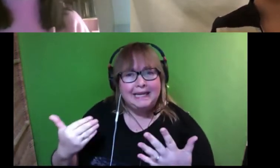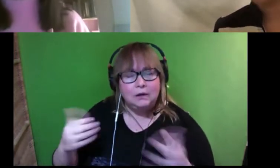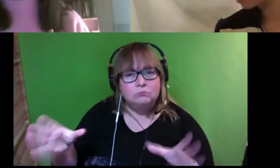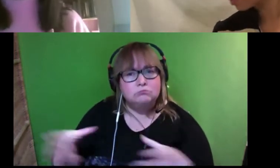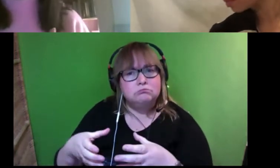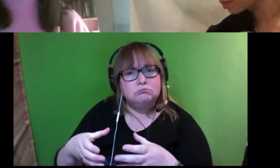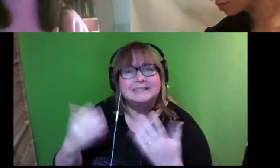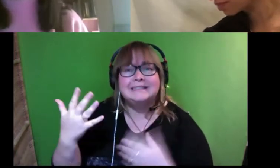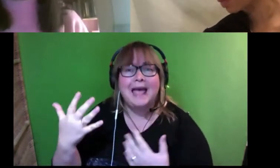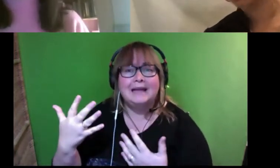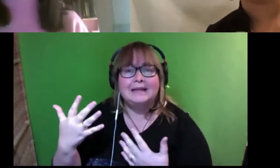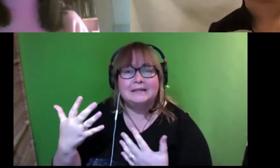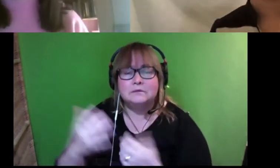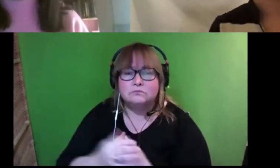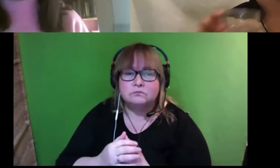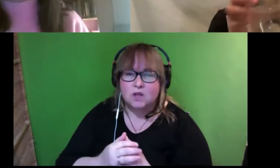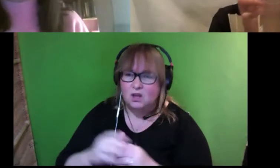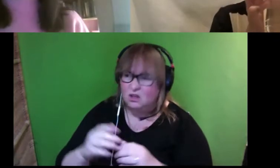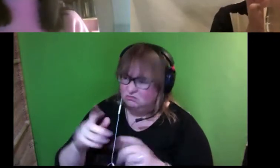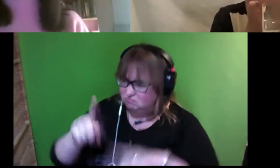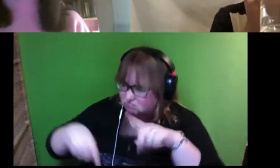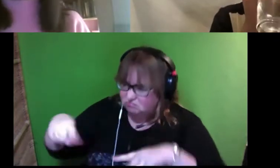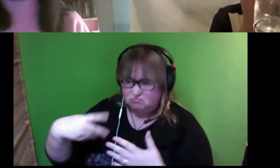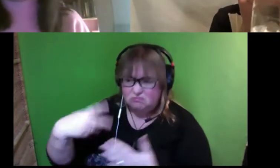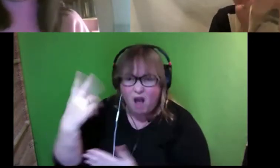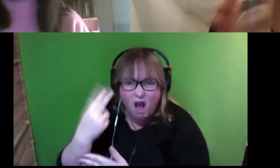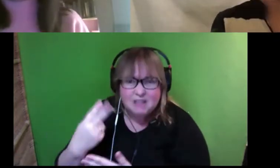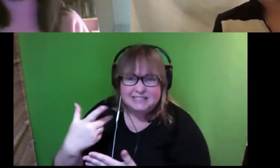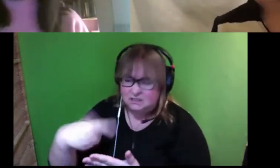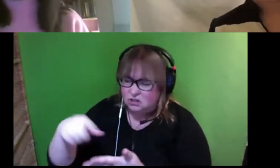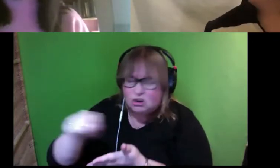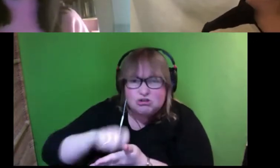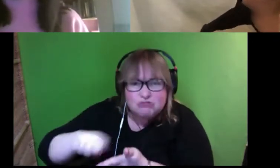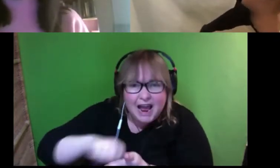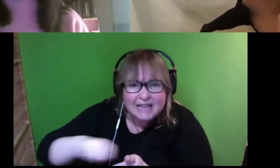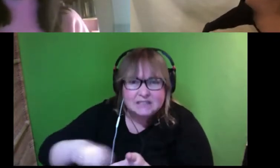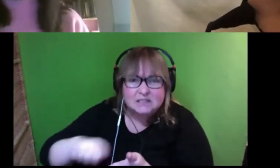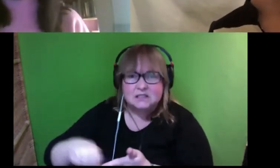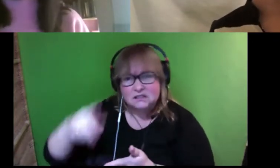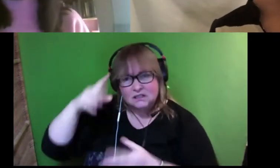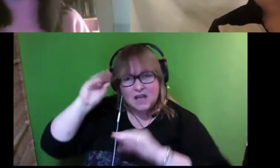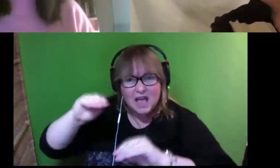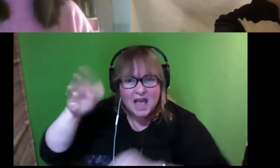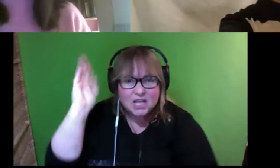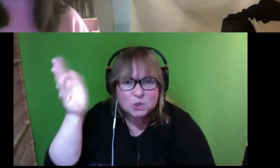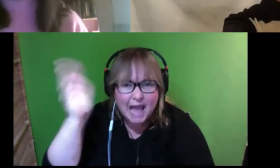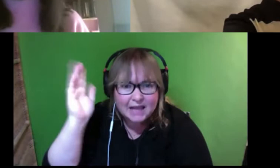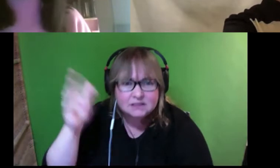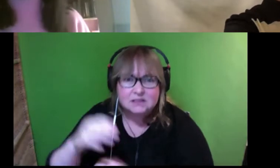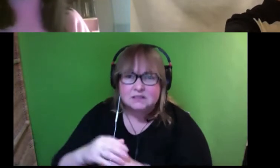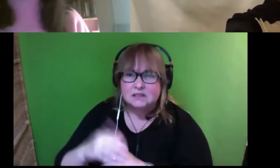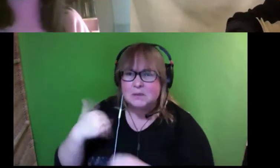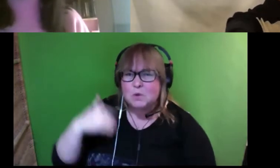are, you know, writers, artists, educators, you know,